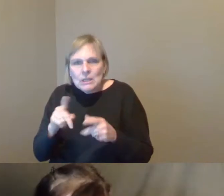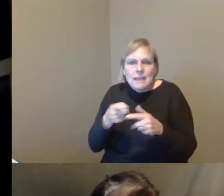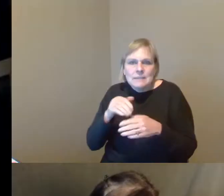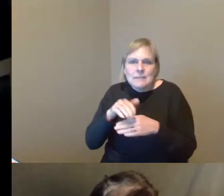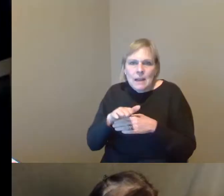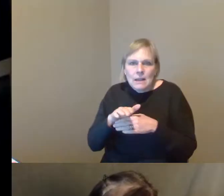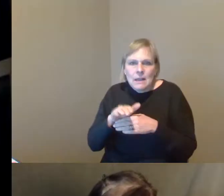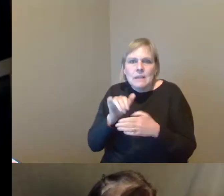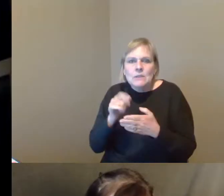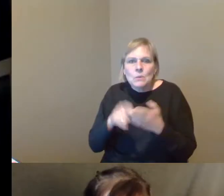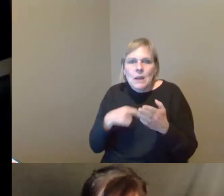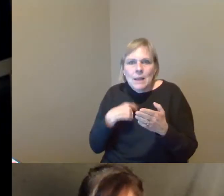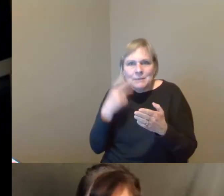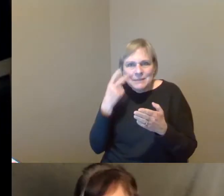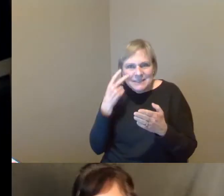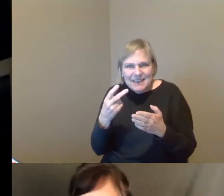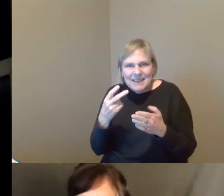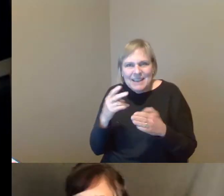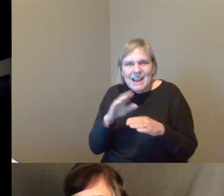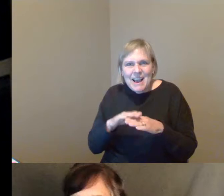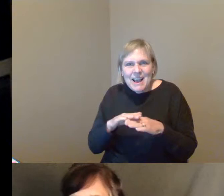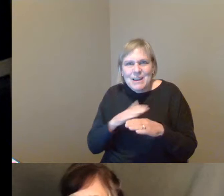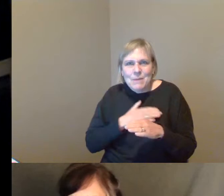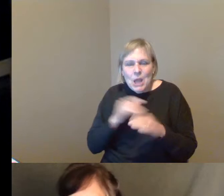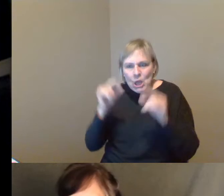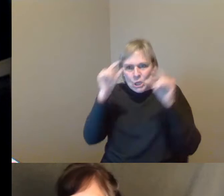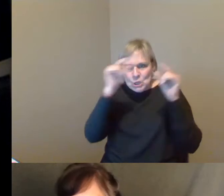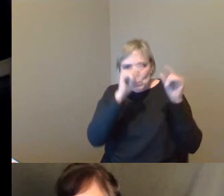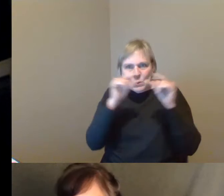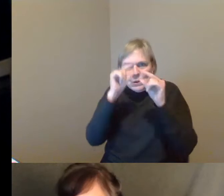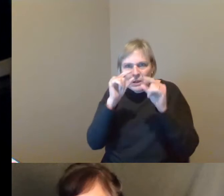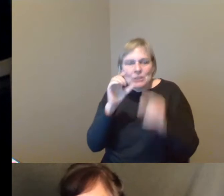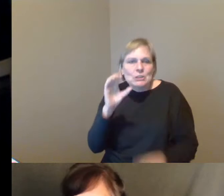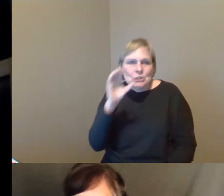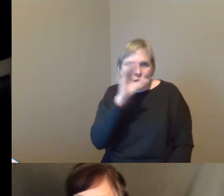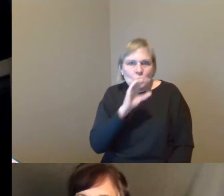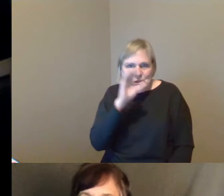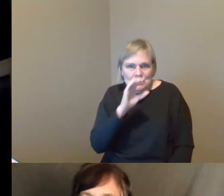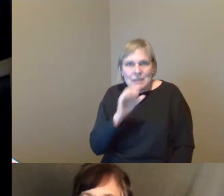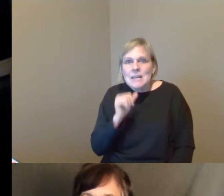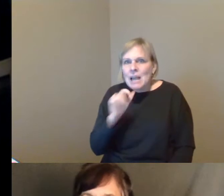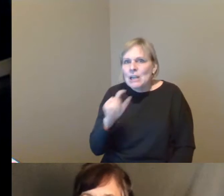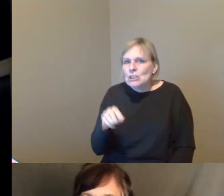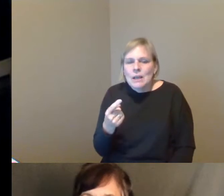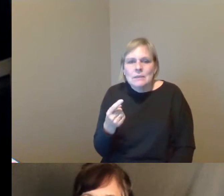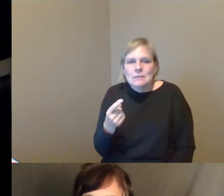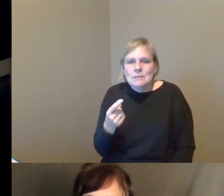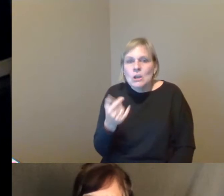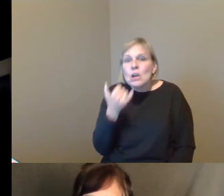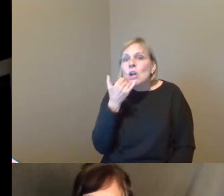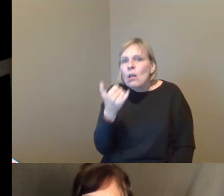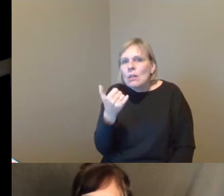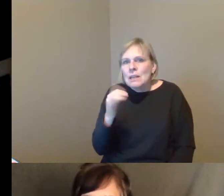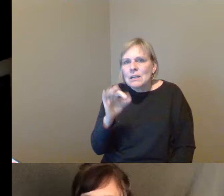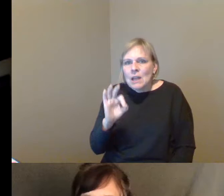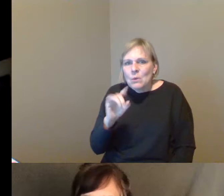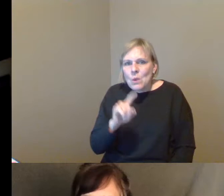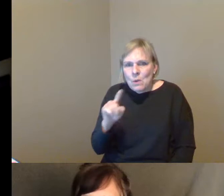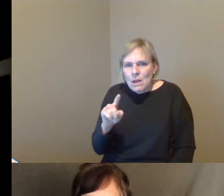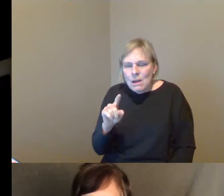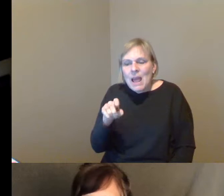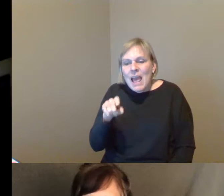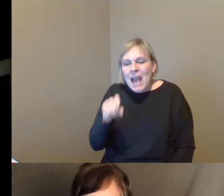That's what I'm coming across on my Google search. So it's not just a matter of calling 911.